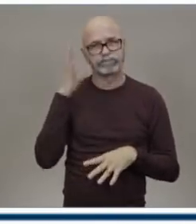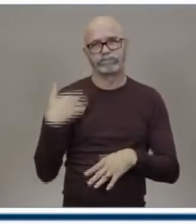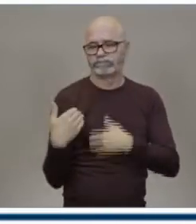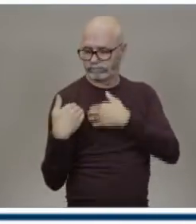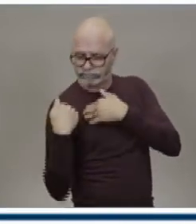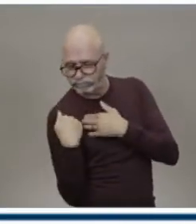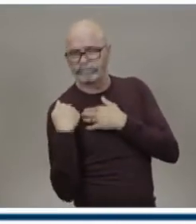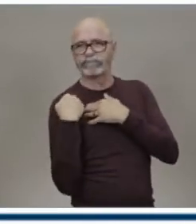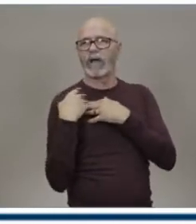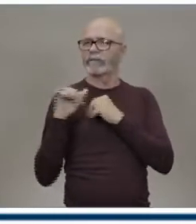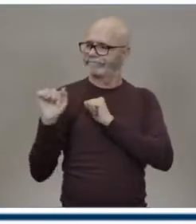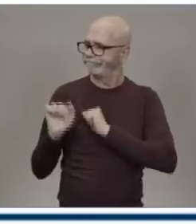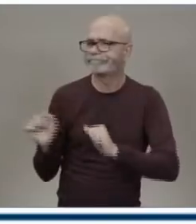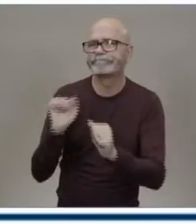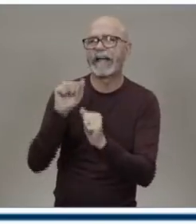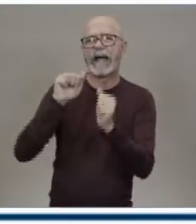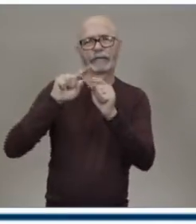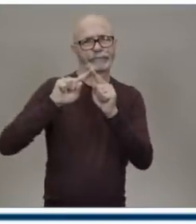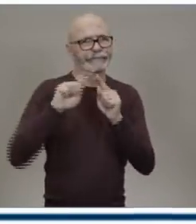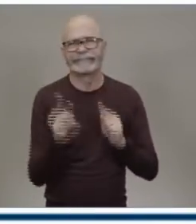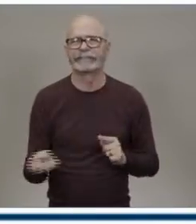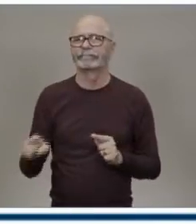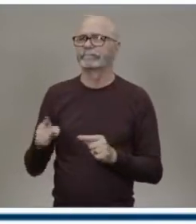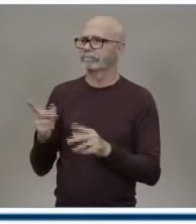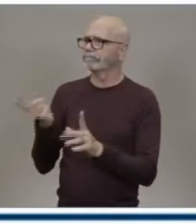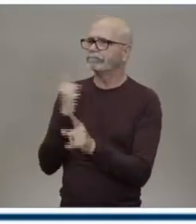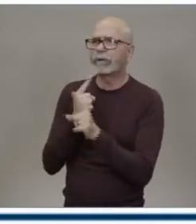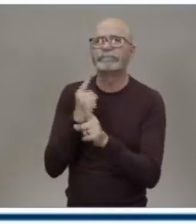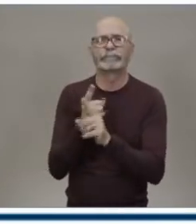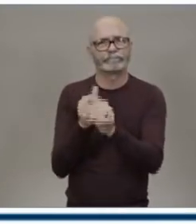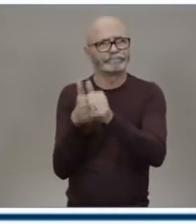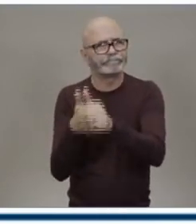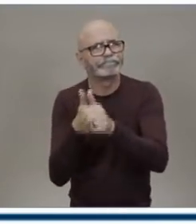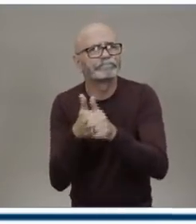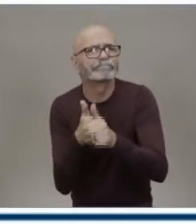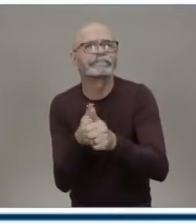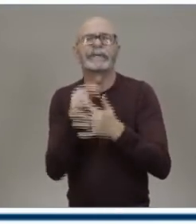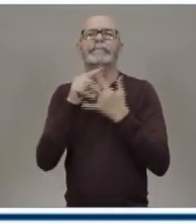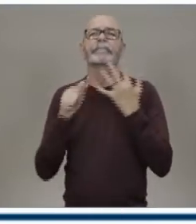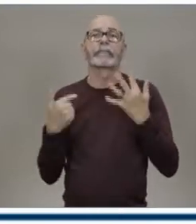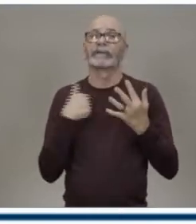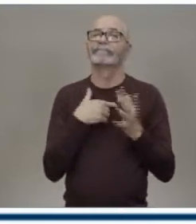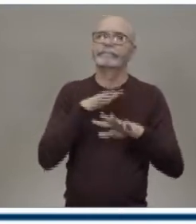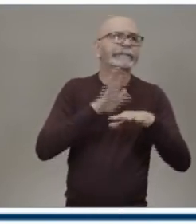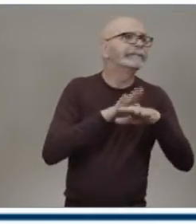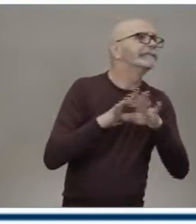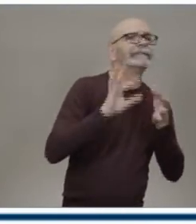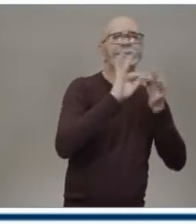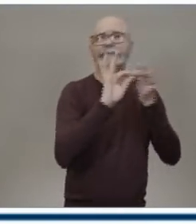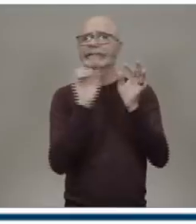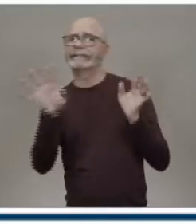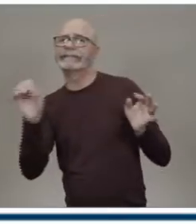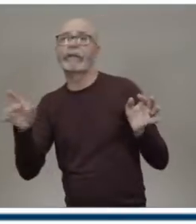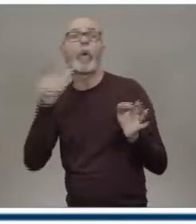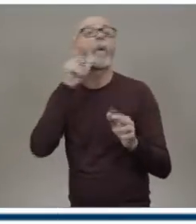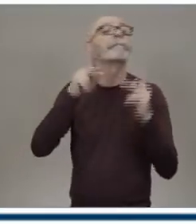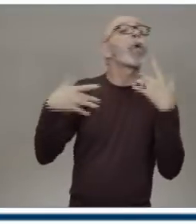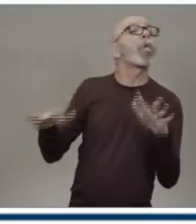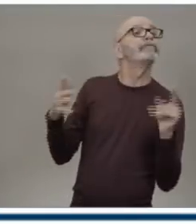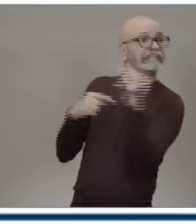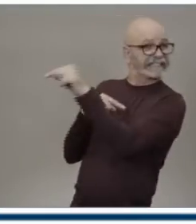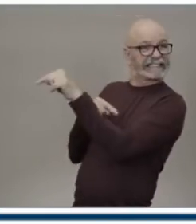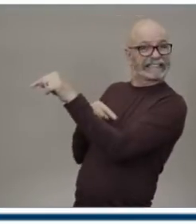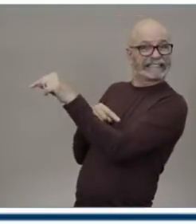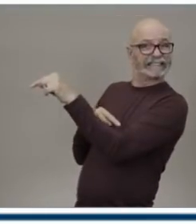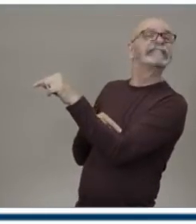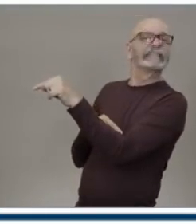facilities properly. And these alerts are really to let those members of our community who've been at these facilities at the same